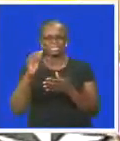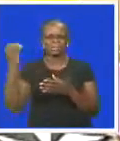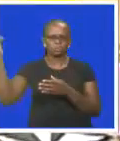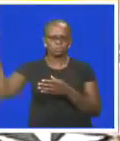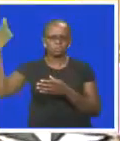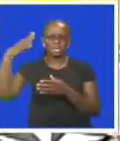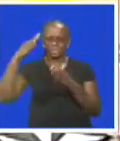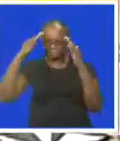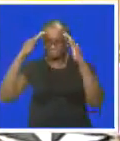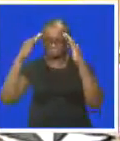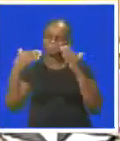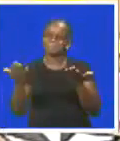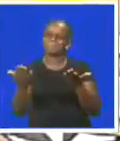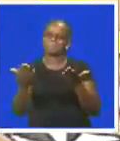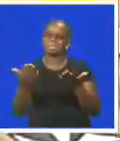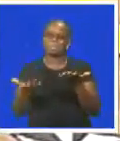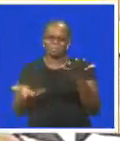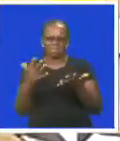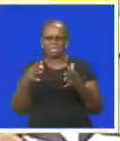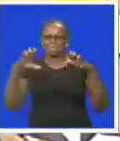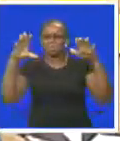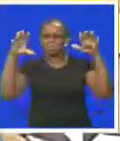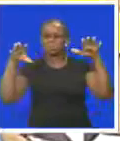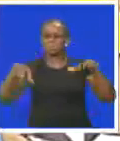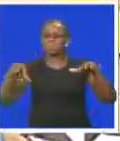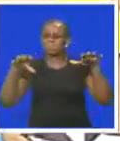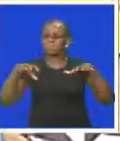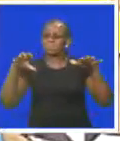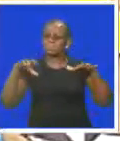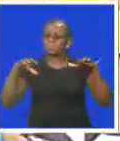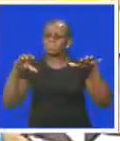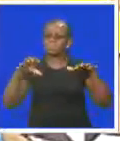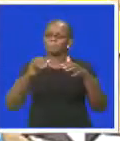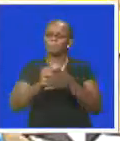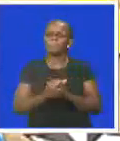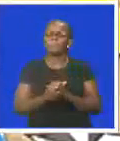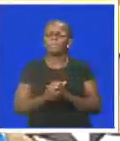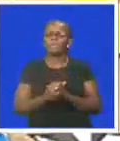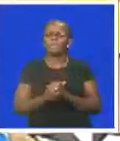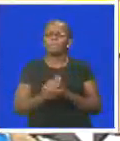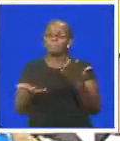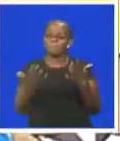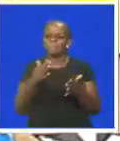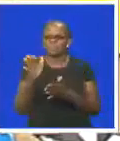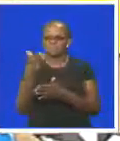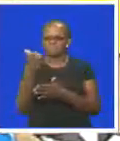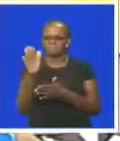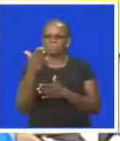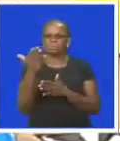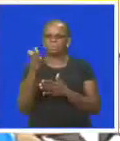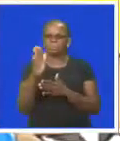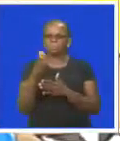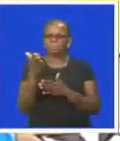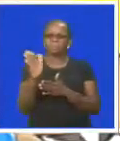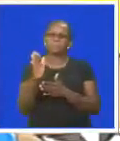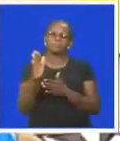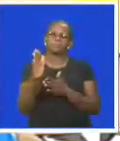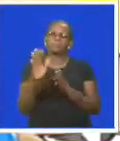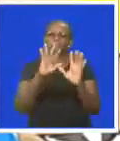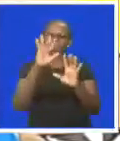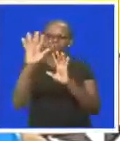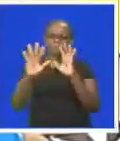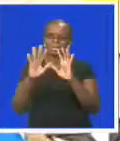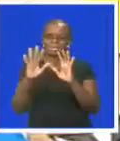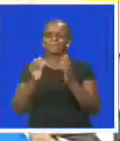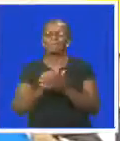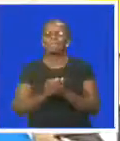Maybe it is a rainy day where you are. Maybe it is partly cloudy where you are. Maybe it